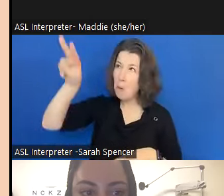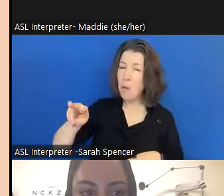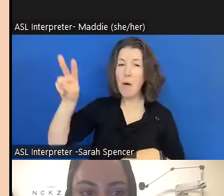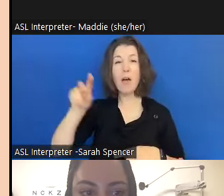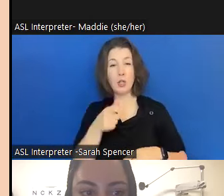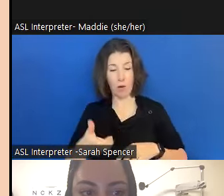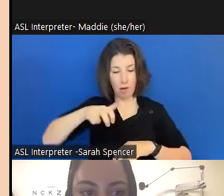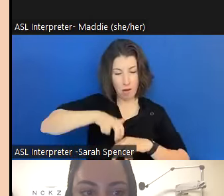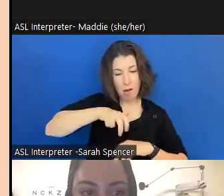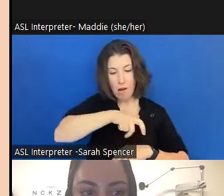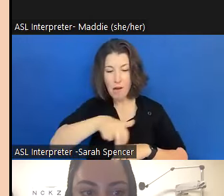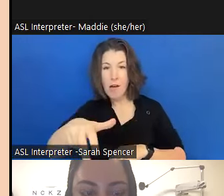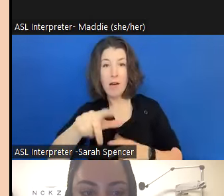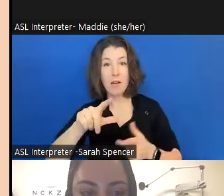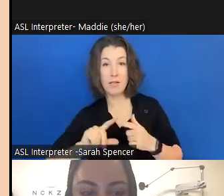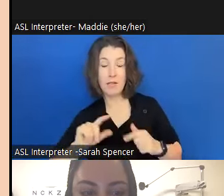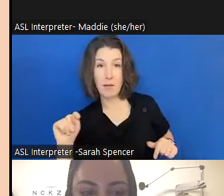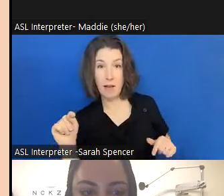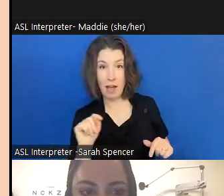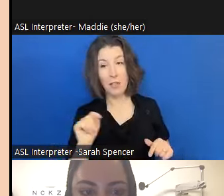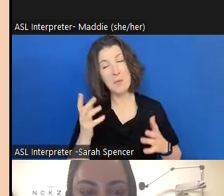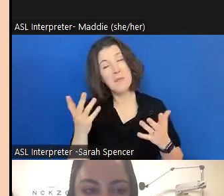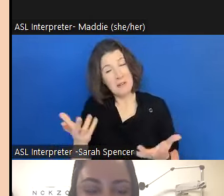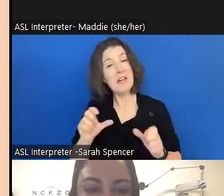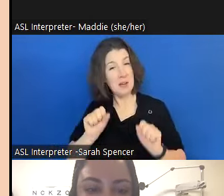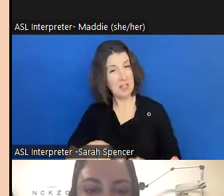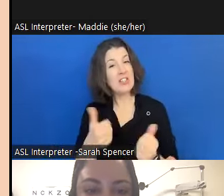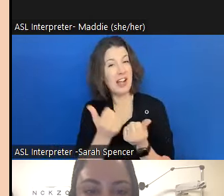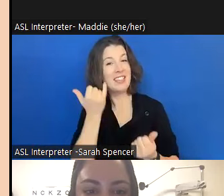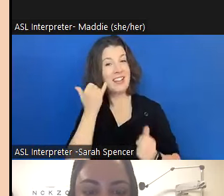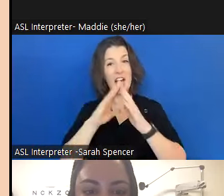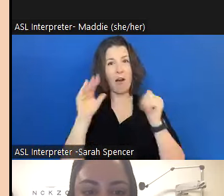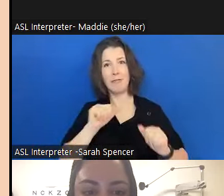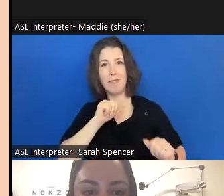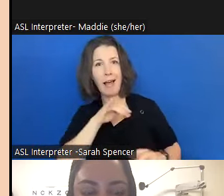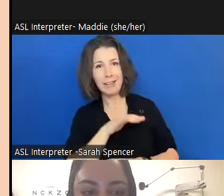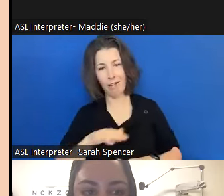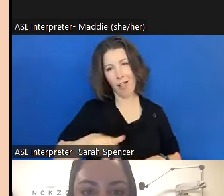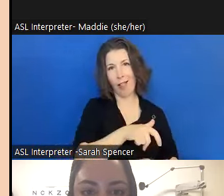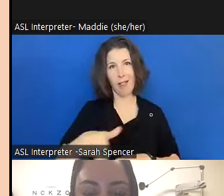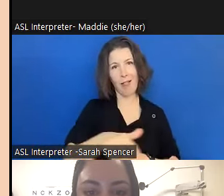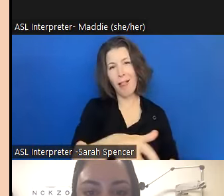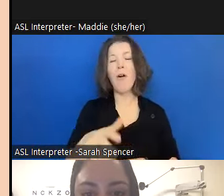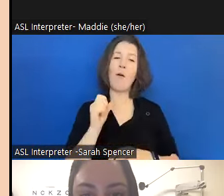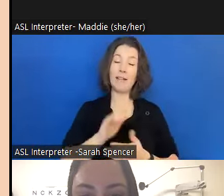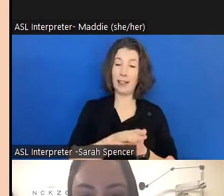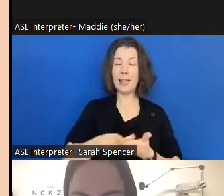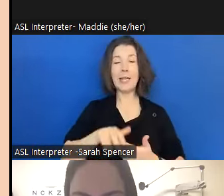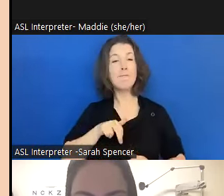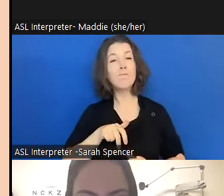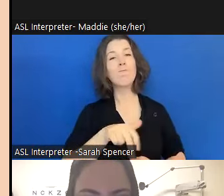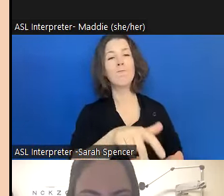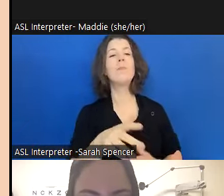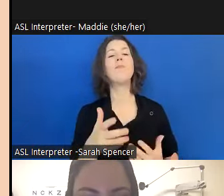It's easy or challenging depending on how messy or clean your house is, right? If we're thinking of how we develop